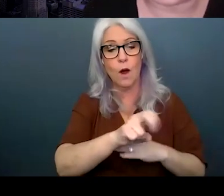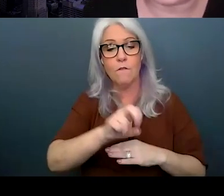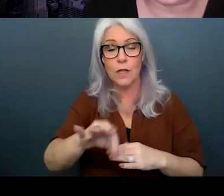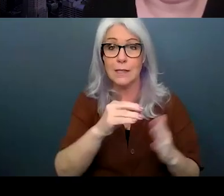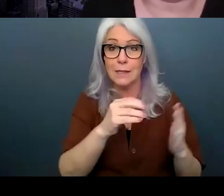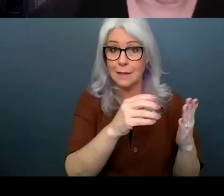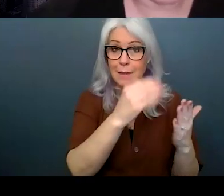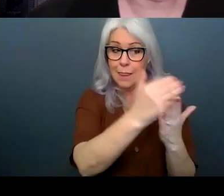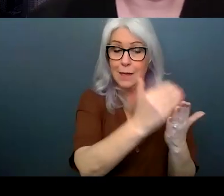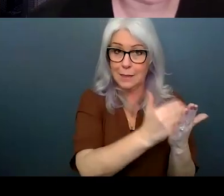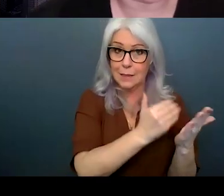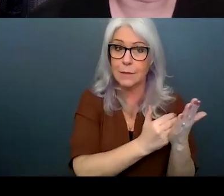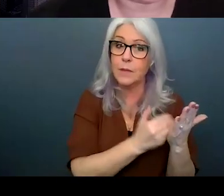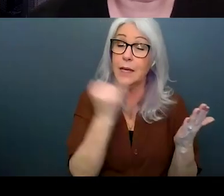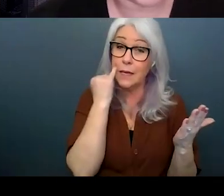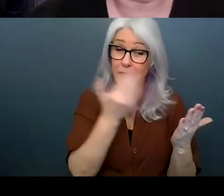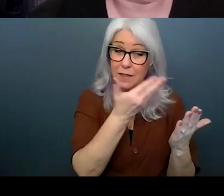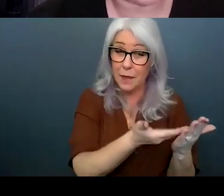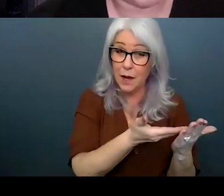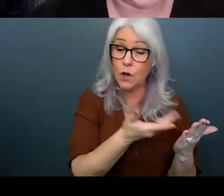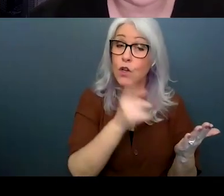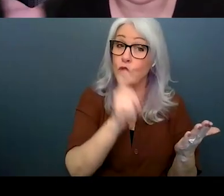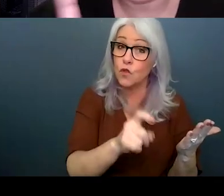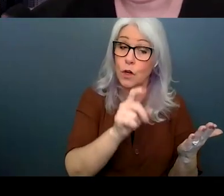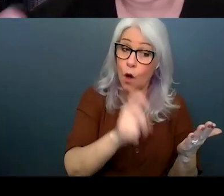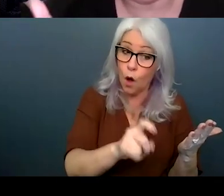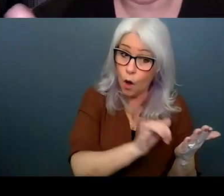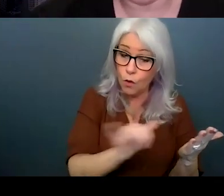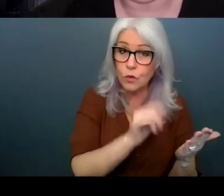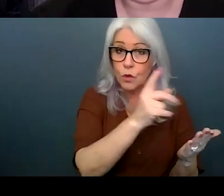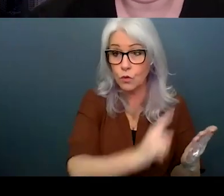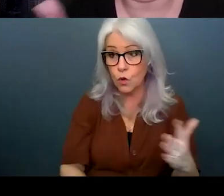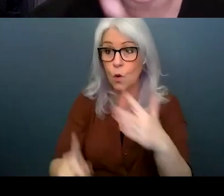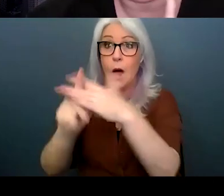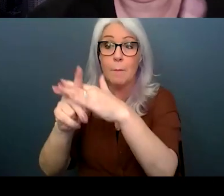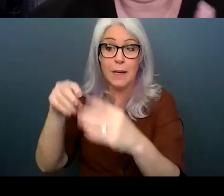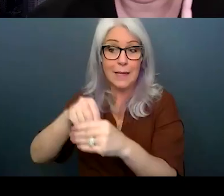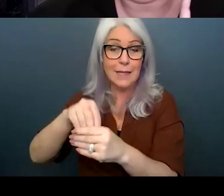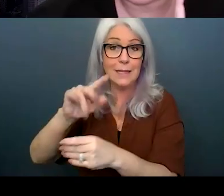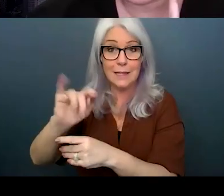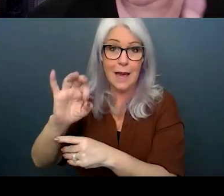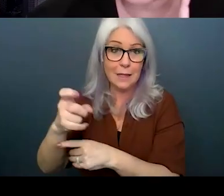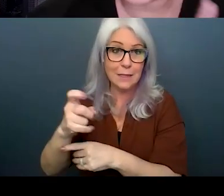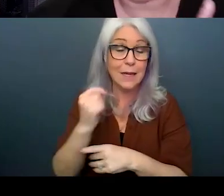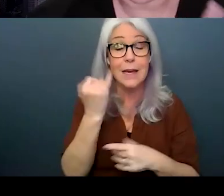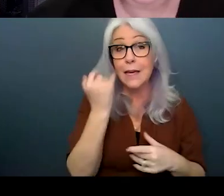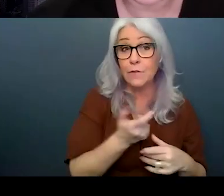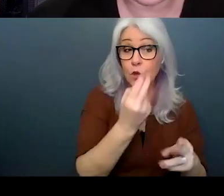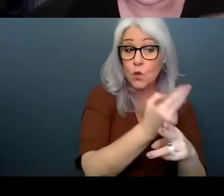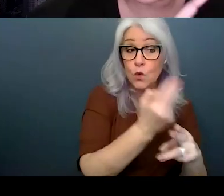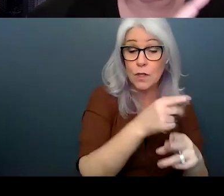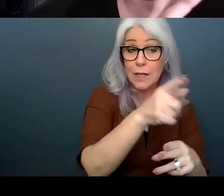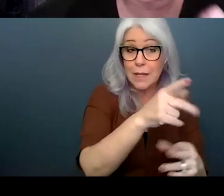in the reference list, it must also appear in the text somewhere. So nothing in references that isn't in the body of